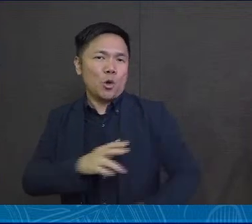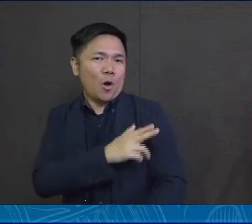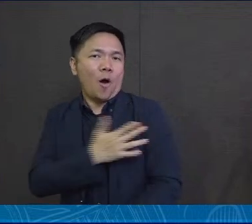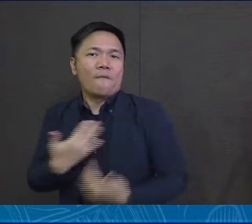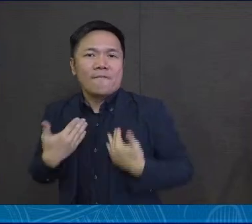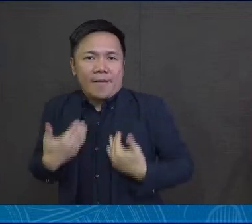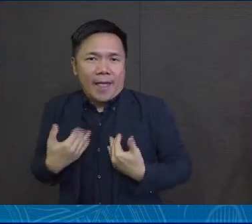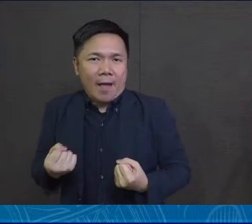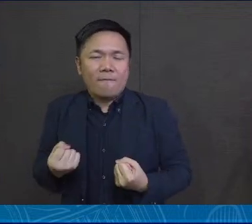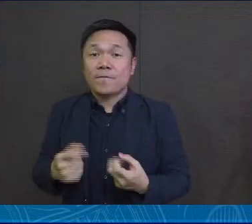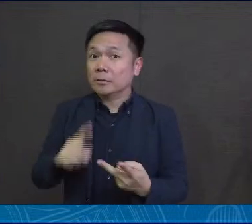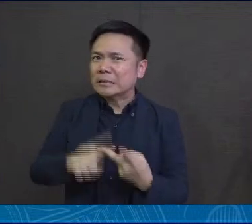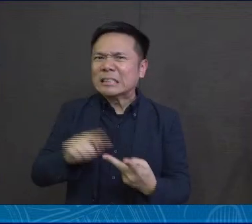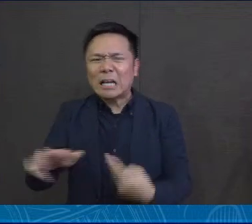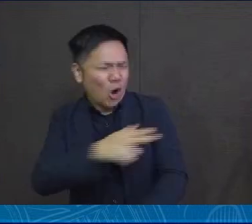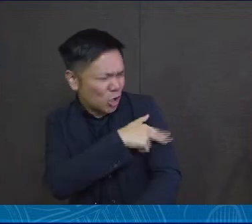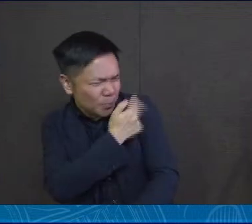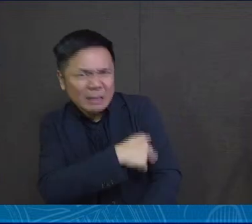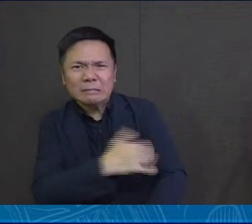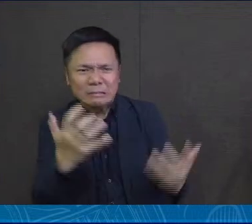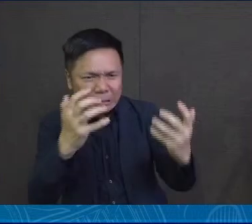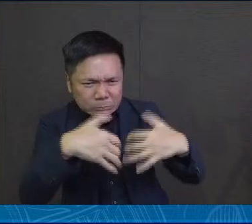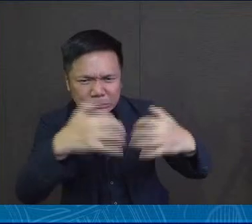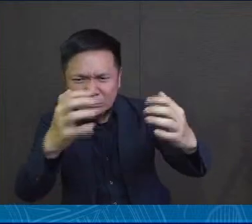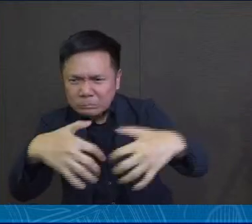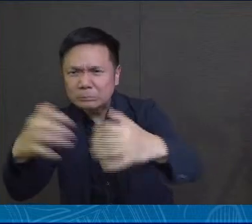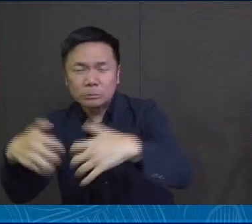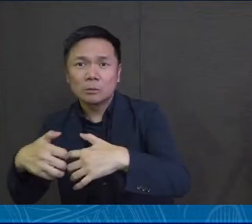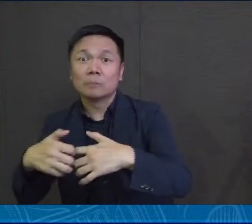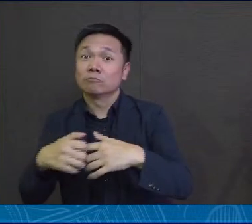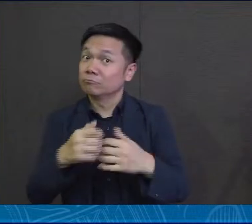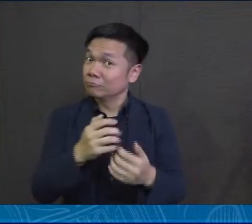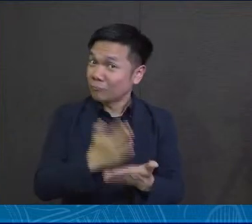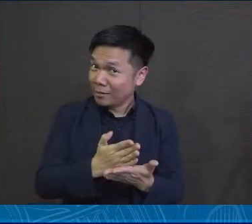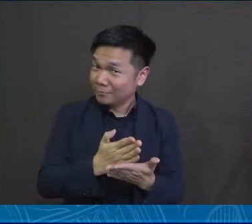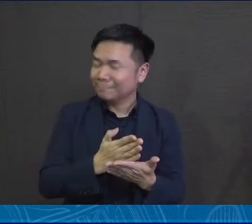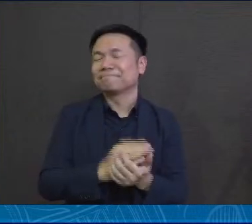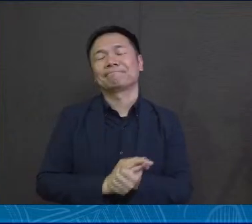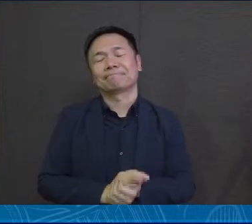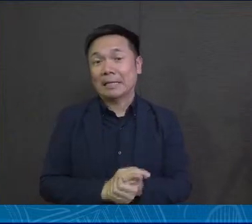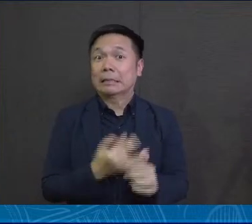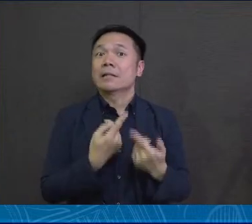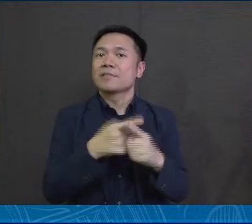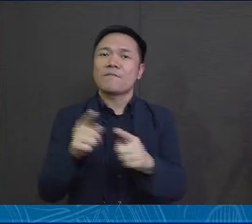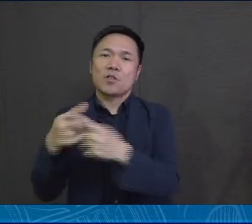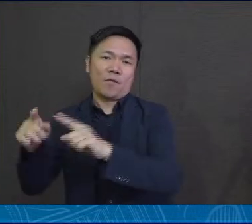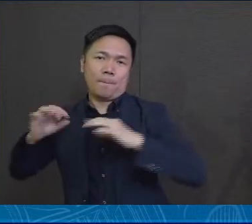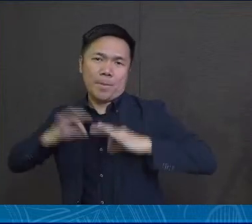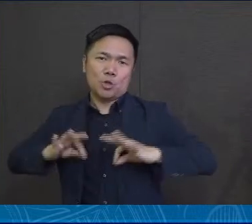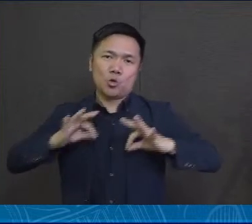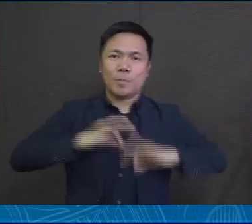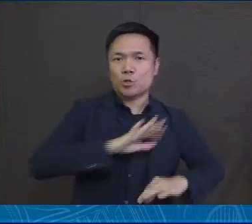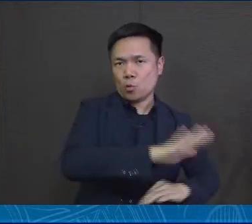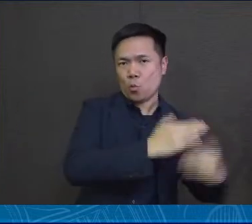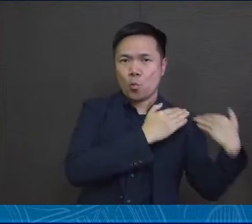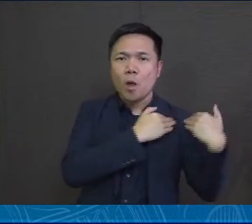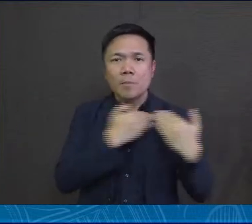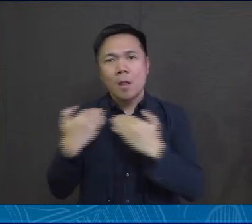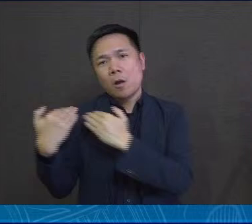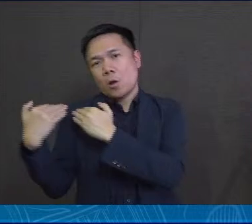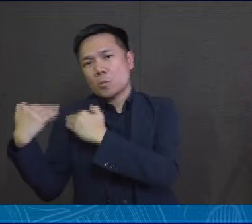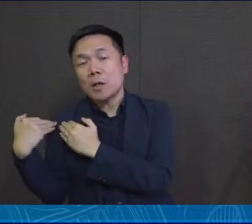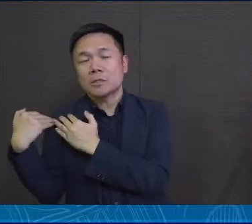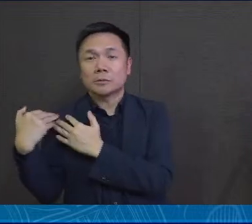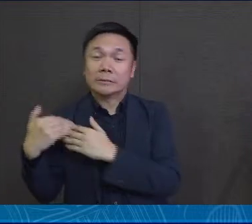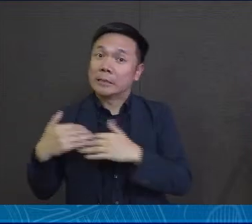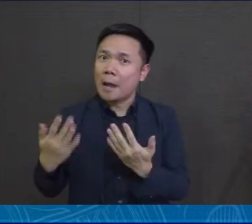on damage to hospitals, clinics, etc. And also, they would have to gather information